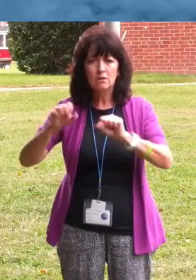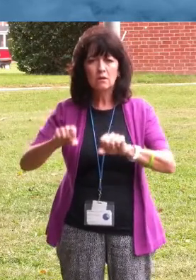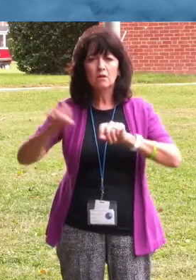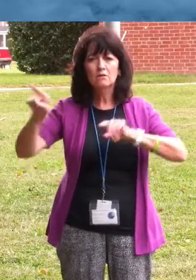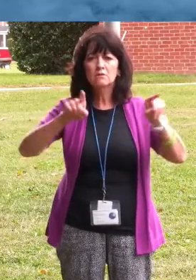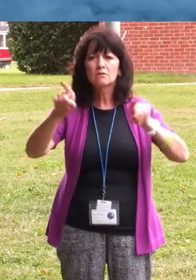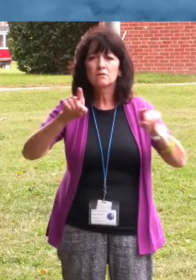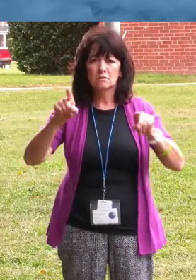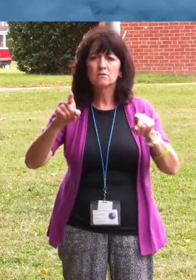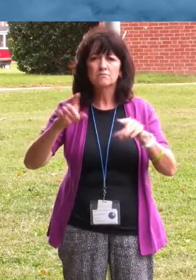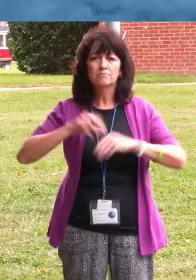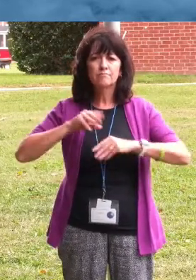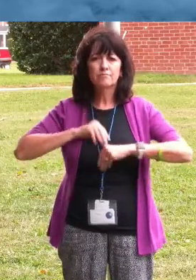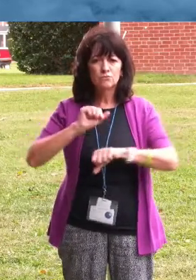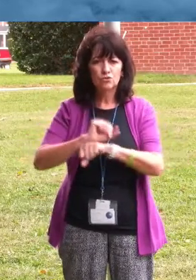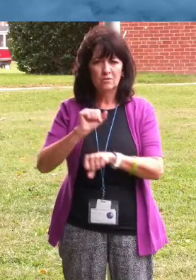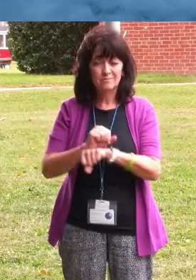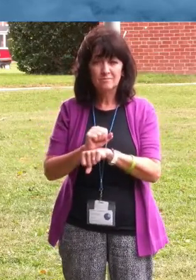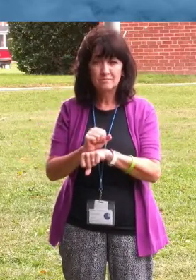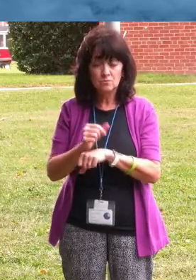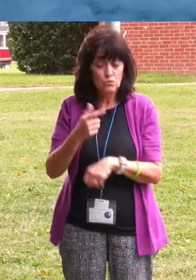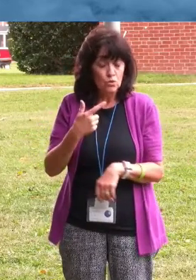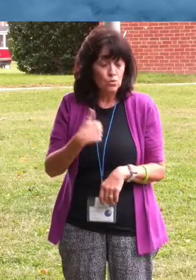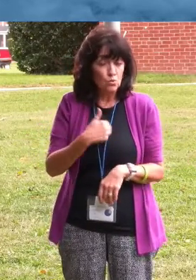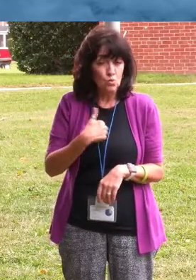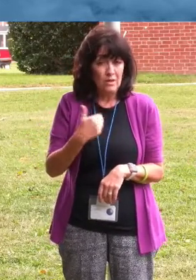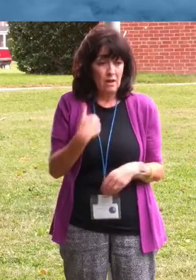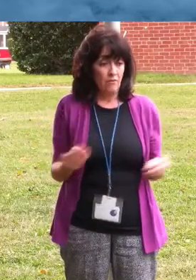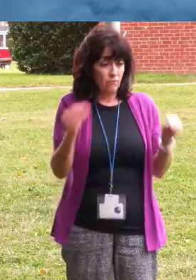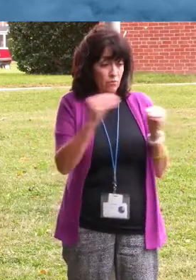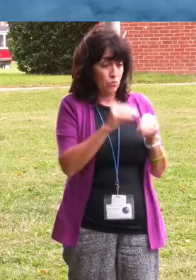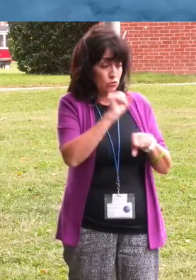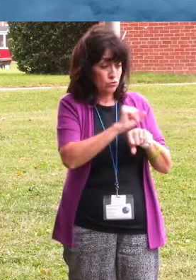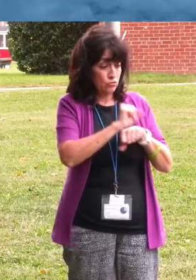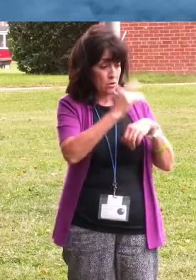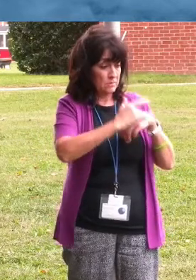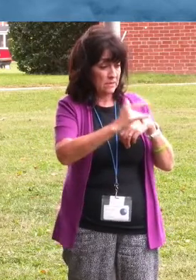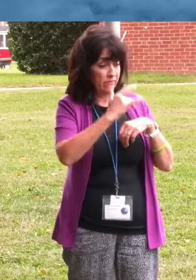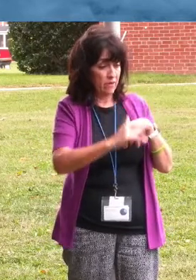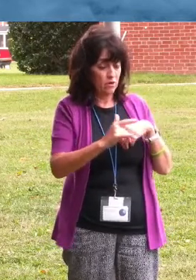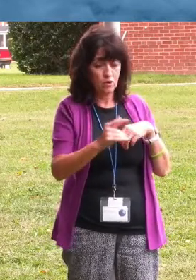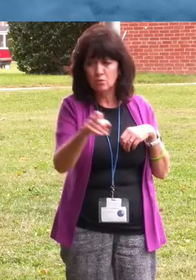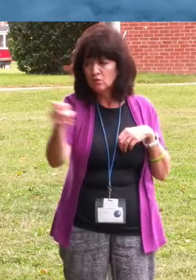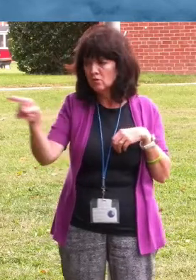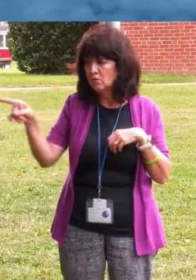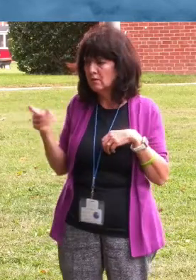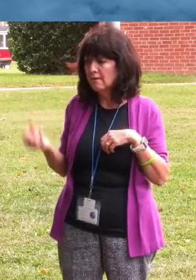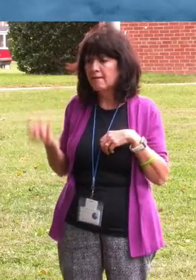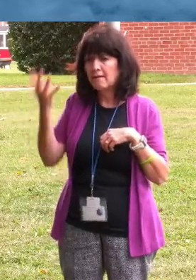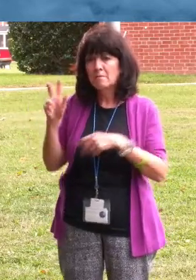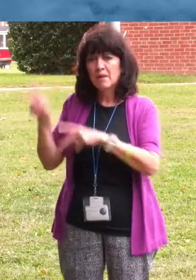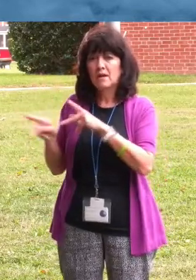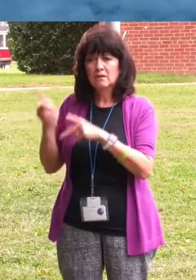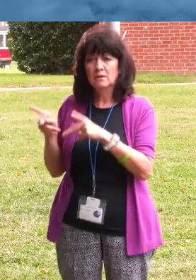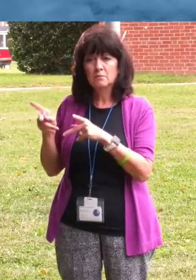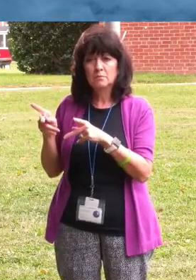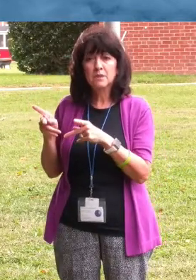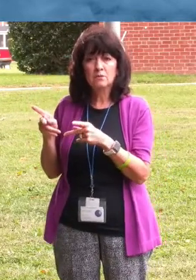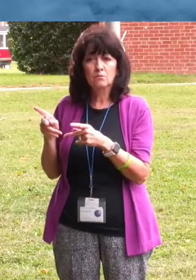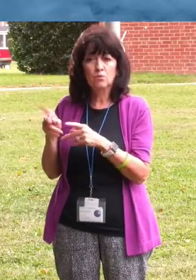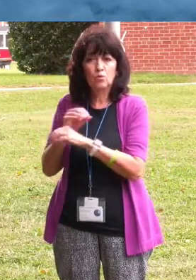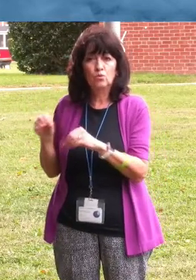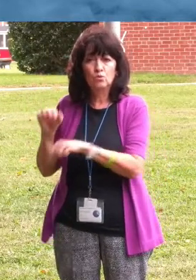looking for work. That's a good thing from one perspective, from the perspective of those looking for work. It also creates